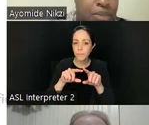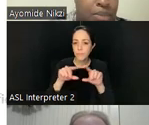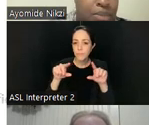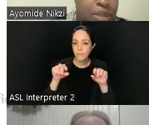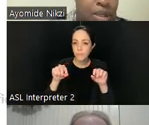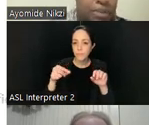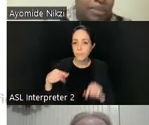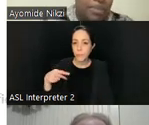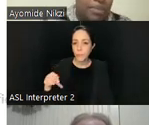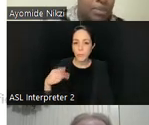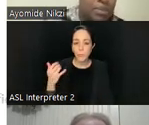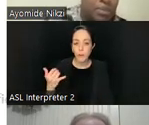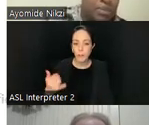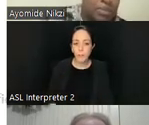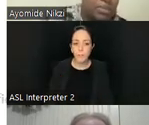as highlighted. Yeah.